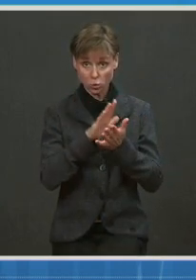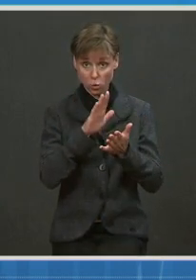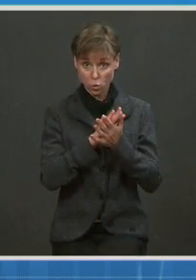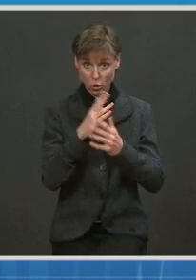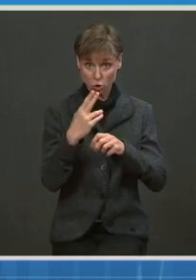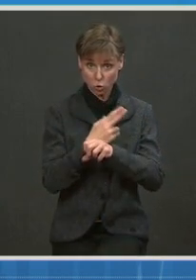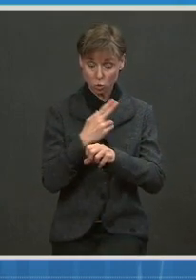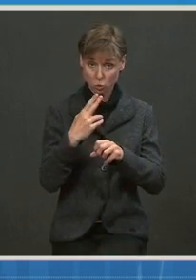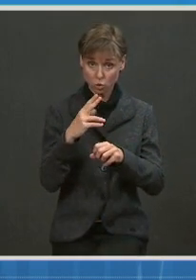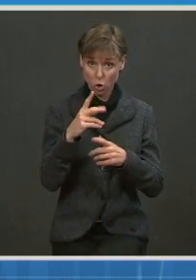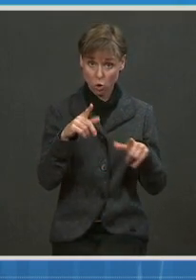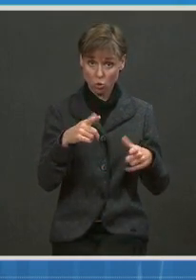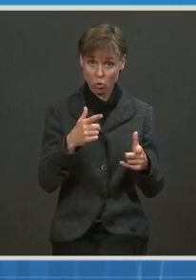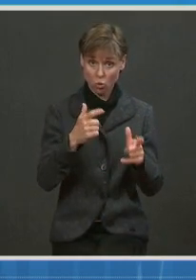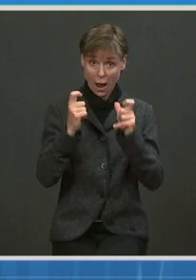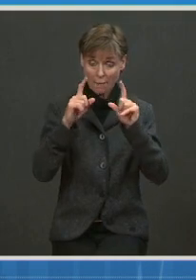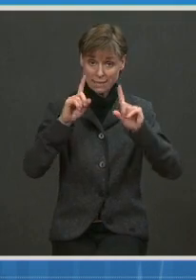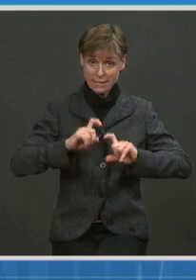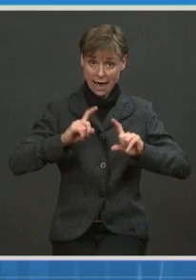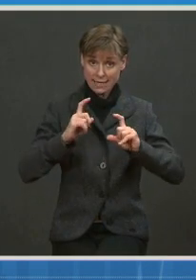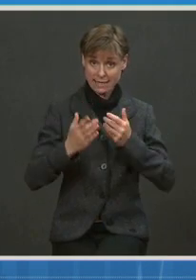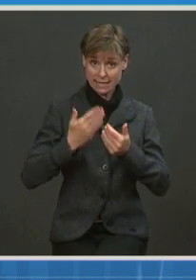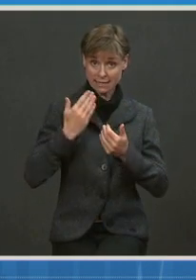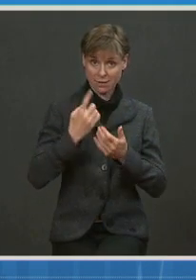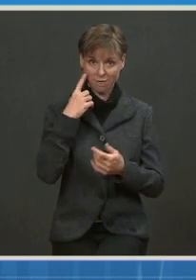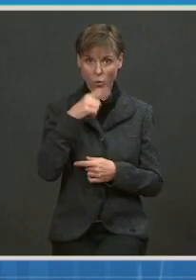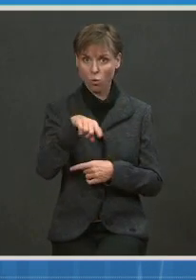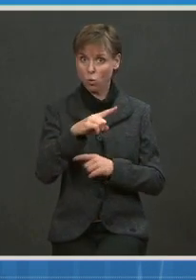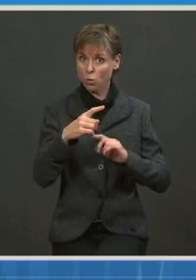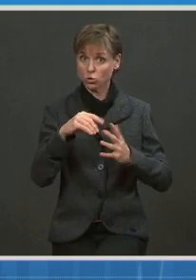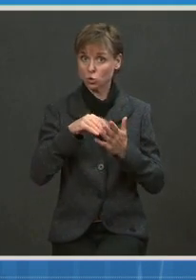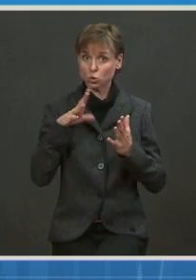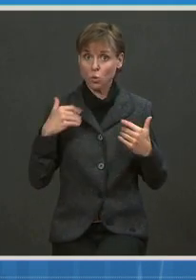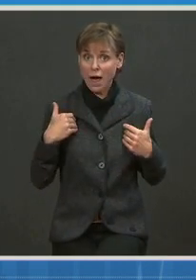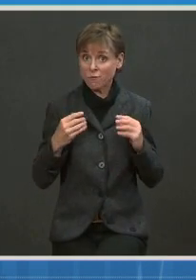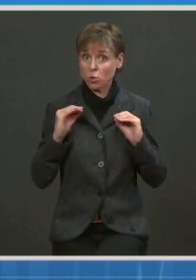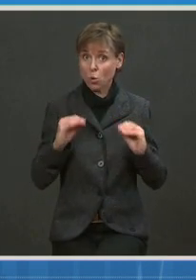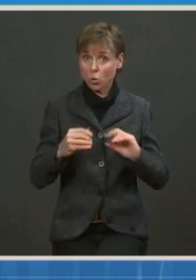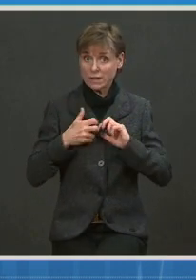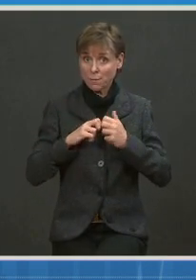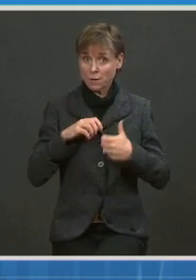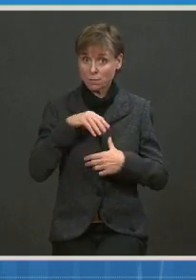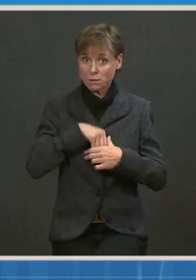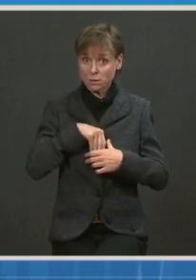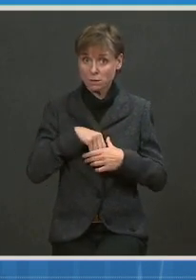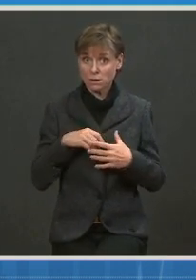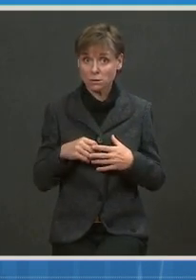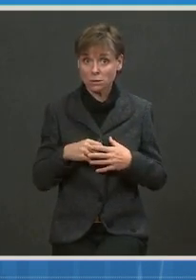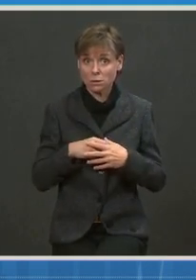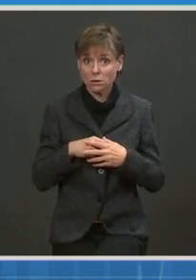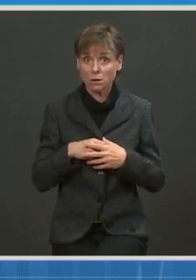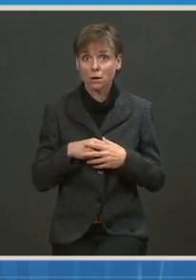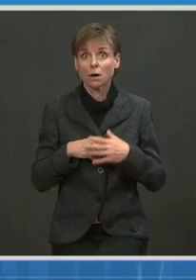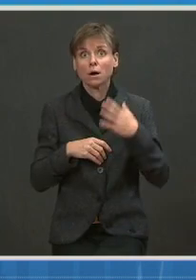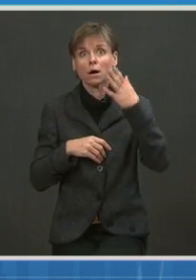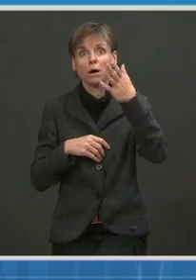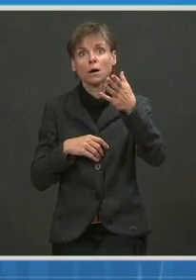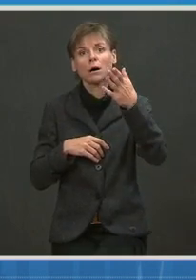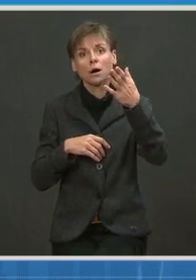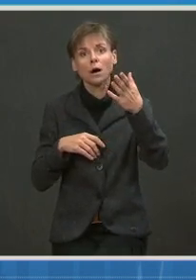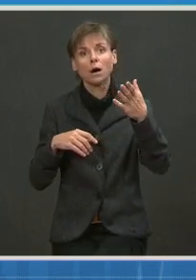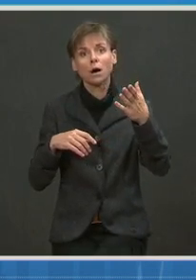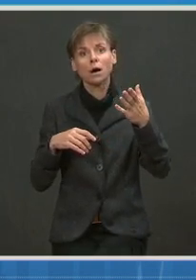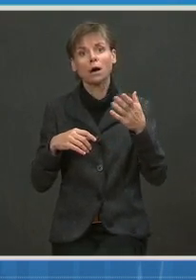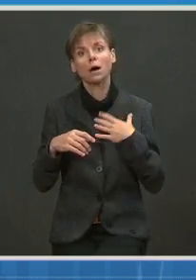more easily in asymptomatic students? Let me ask Carol to take that. Yeah, so I will say